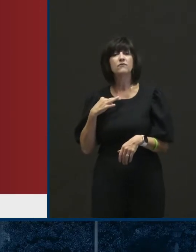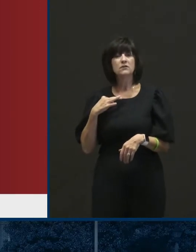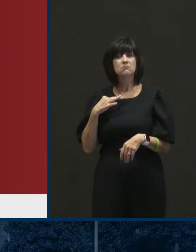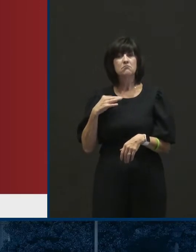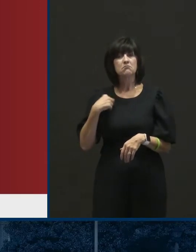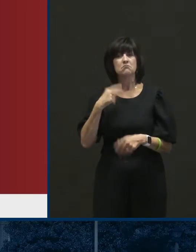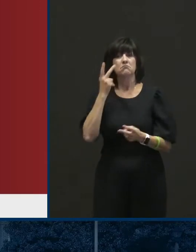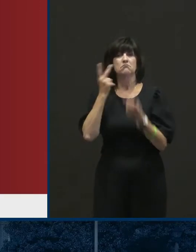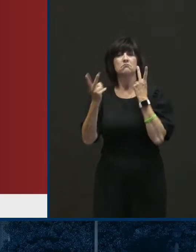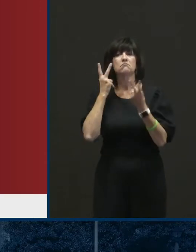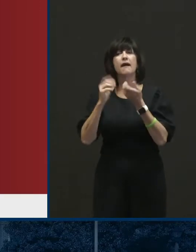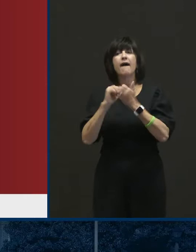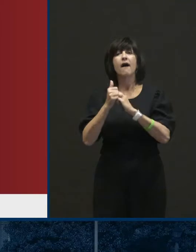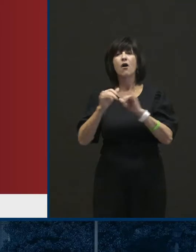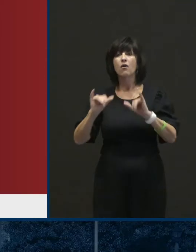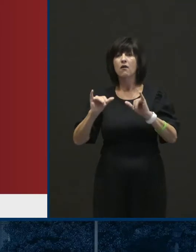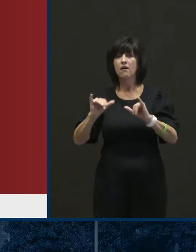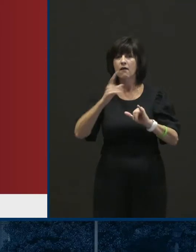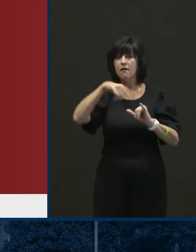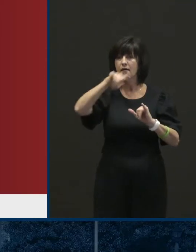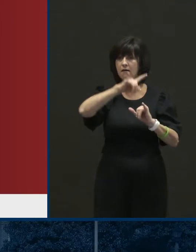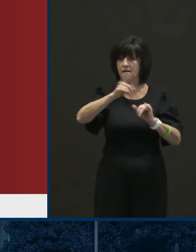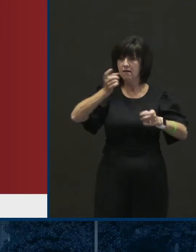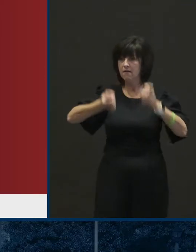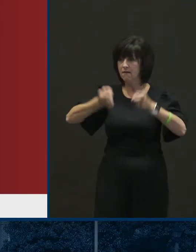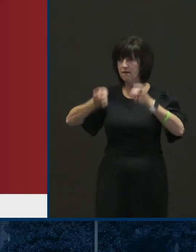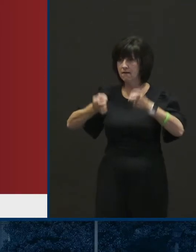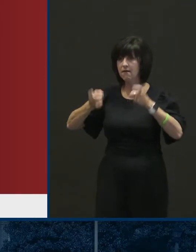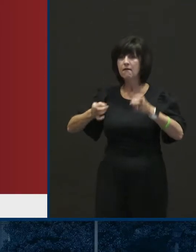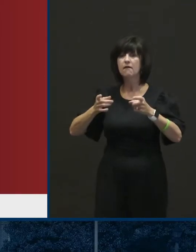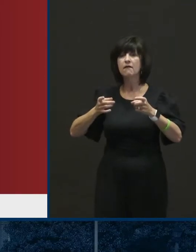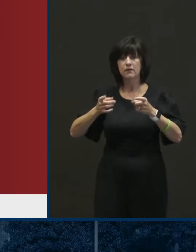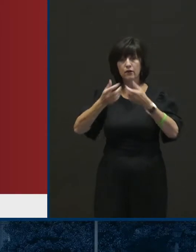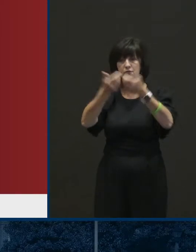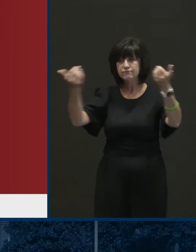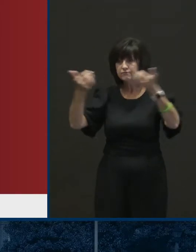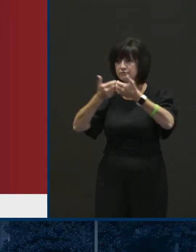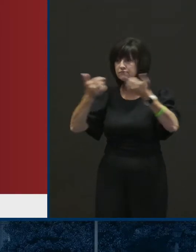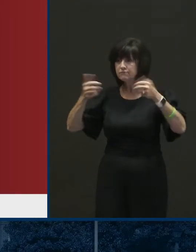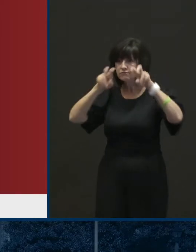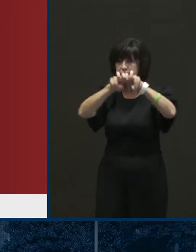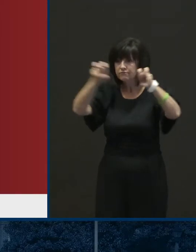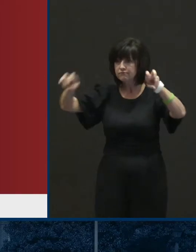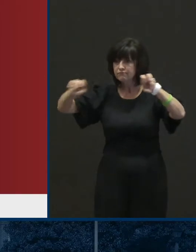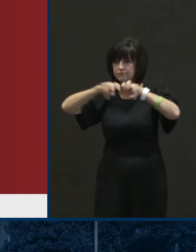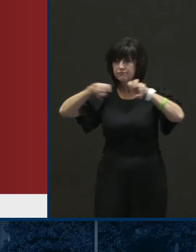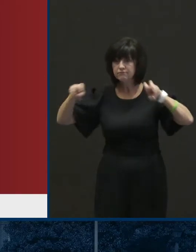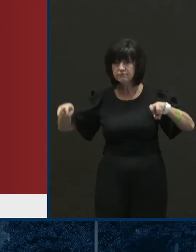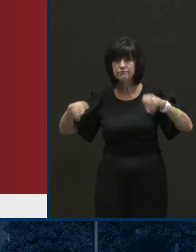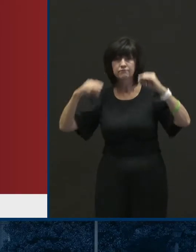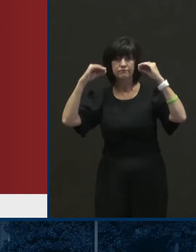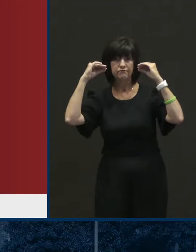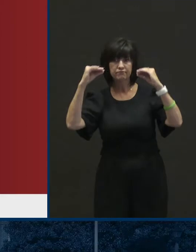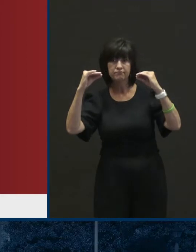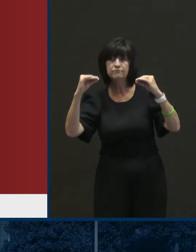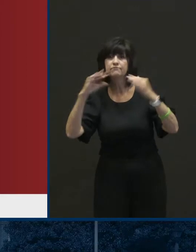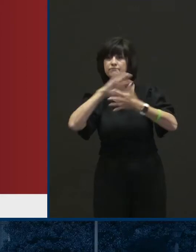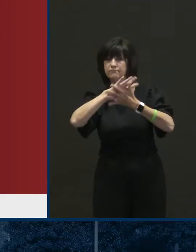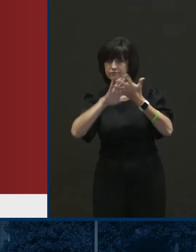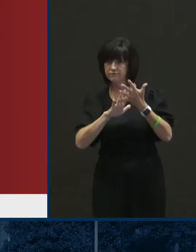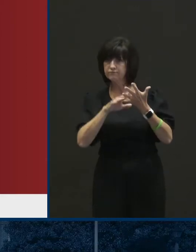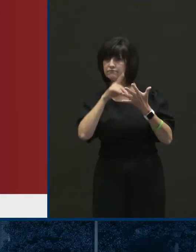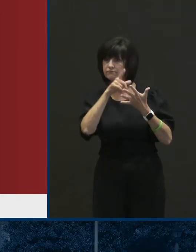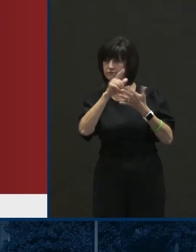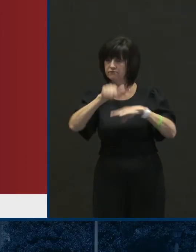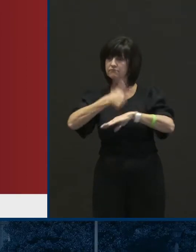What I've heard from all of the above was that it has been a very positive week. That was their first week. The